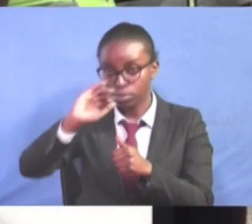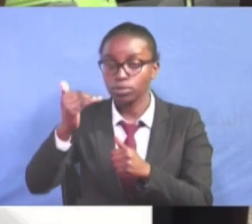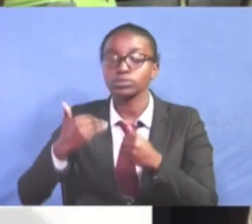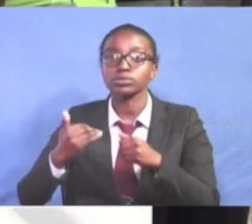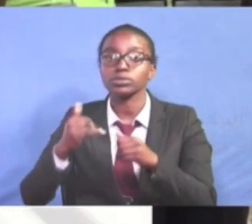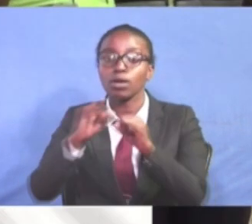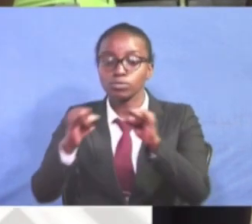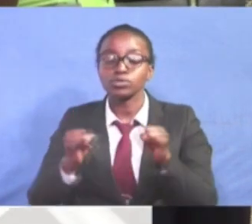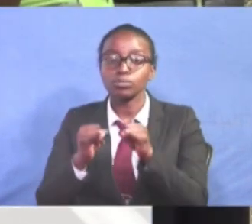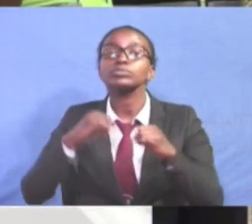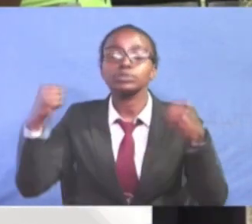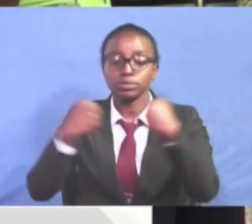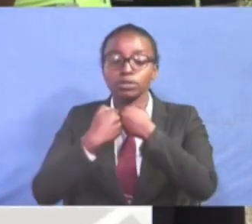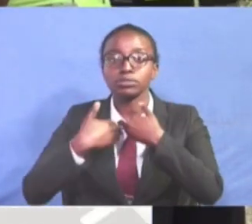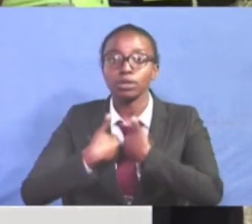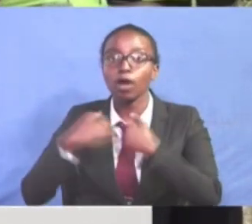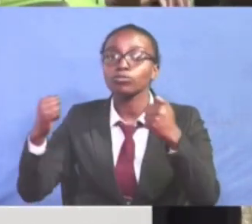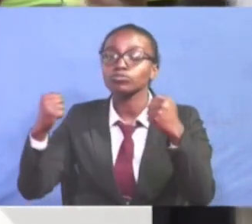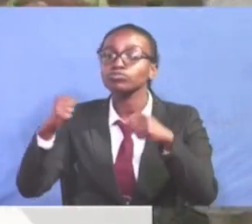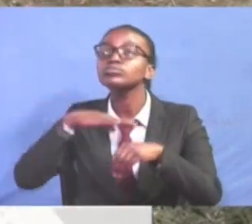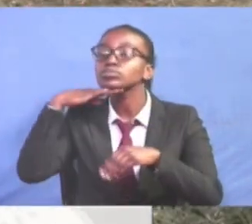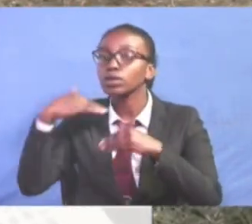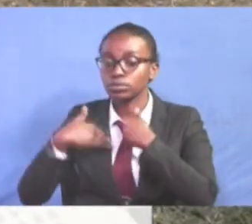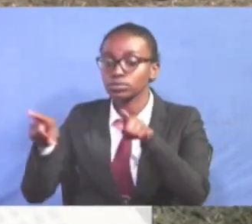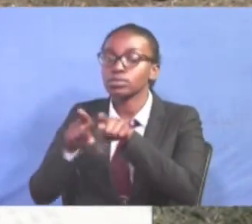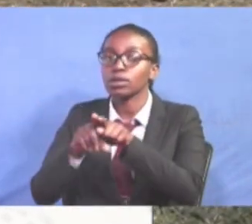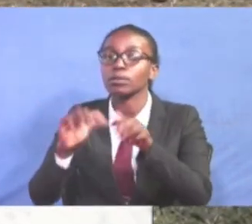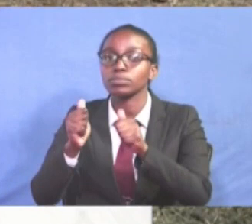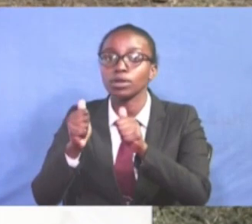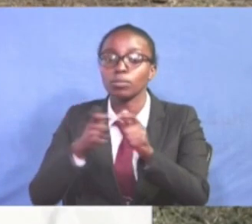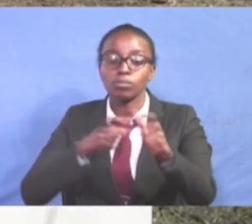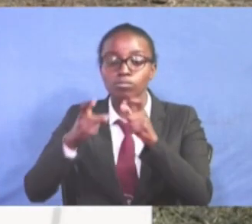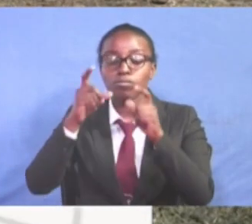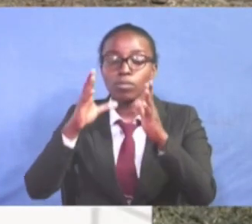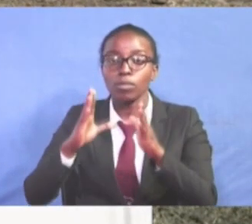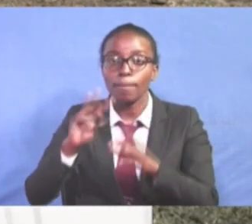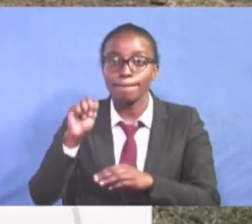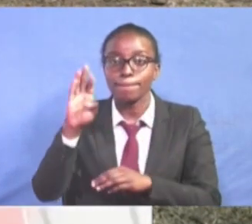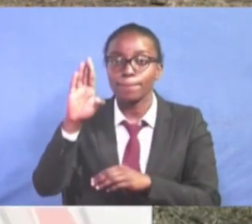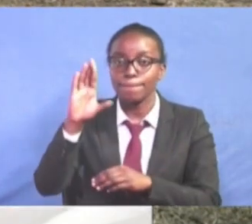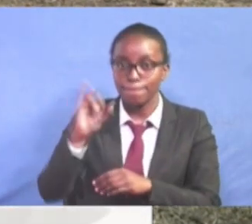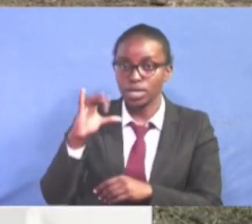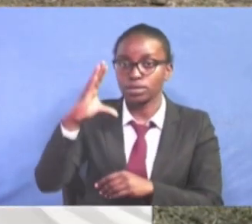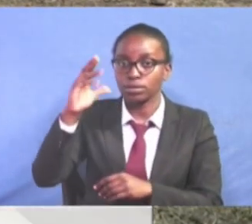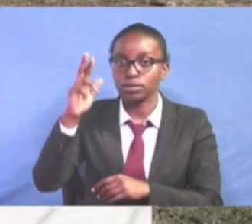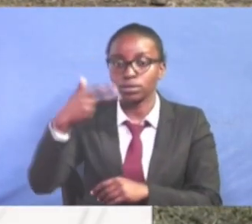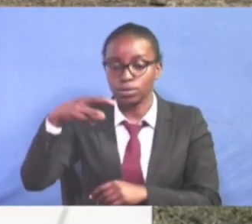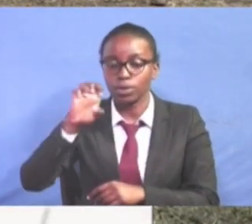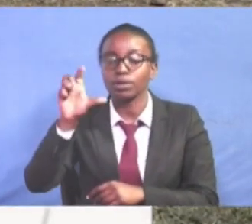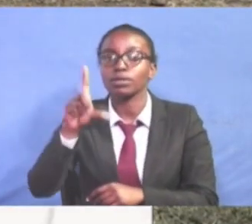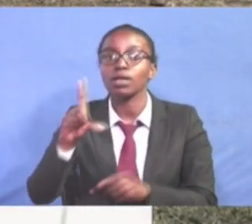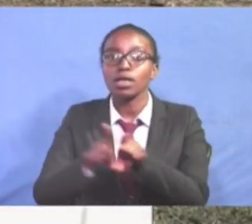road accident. According to Juja Sub-County Police Commander Michael Mora, the accident occurred today at about 6